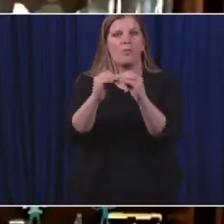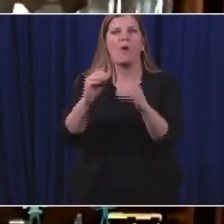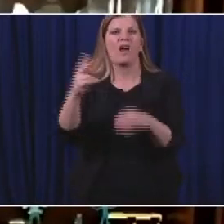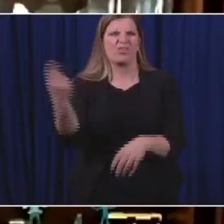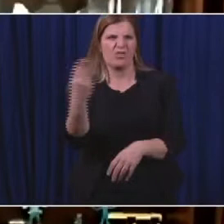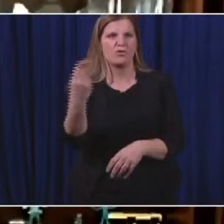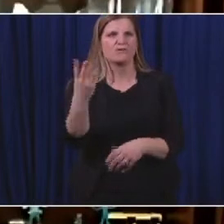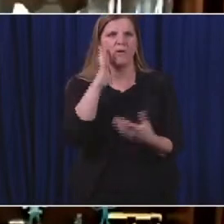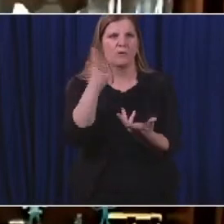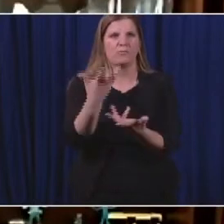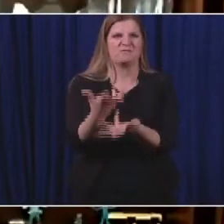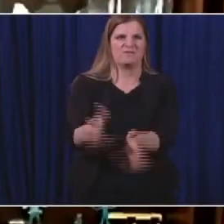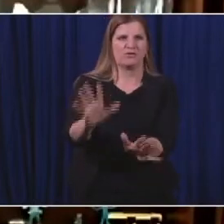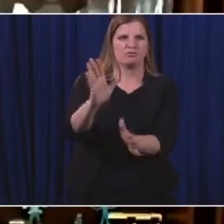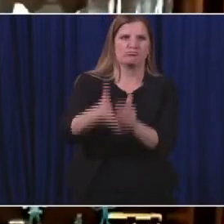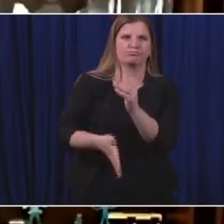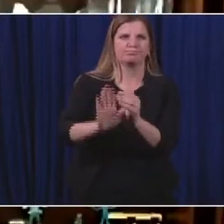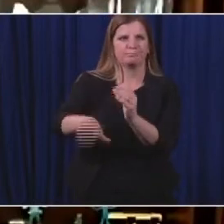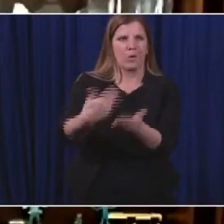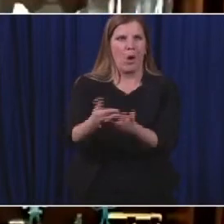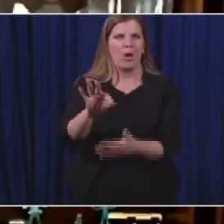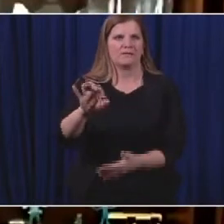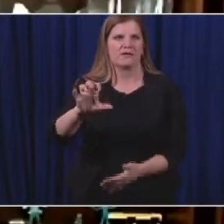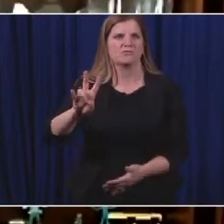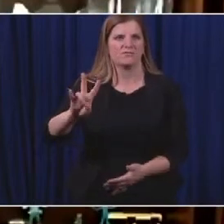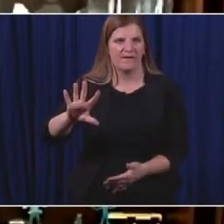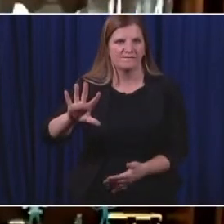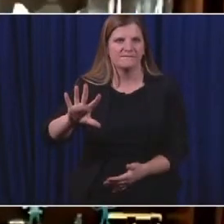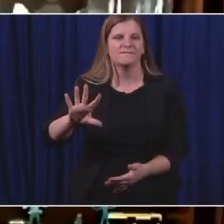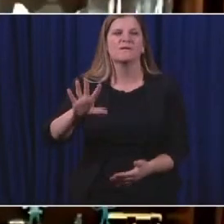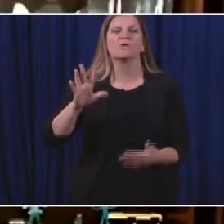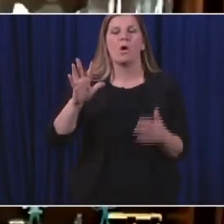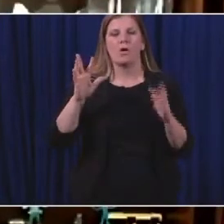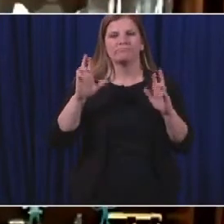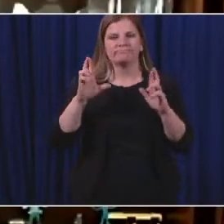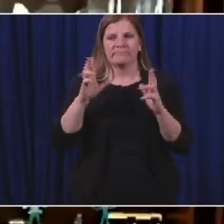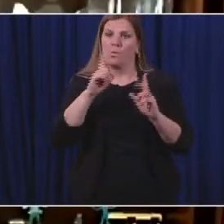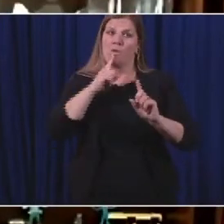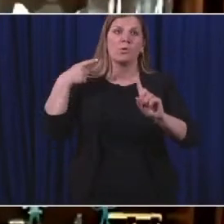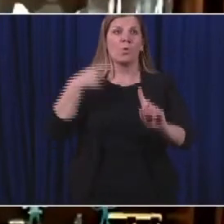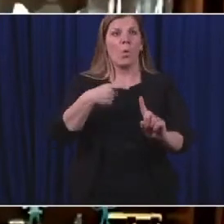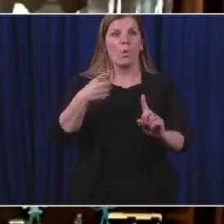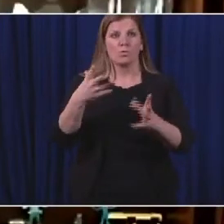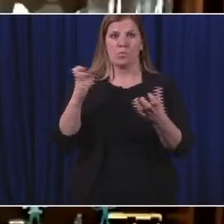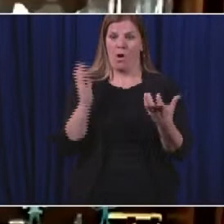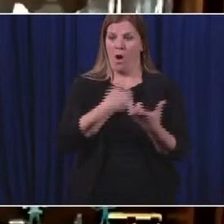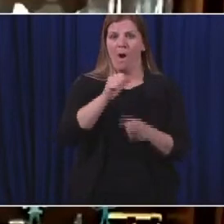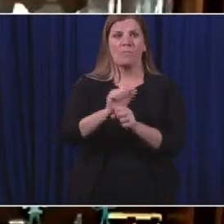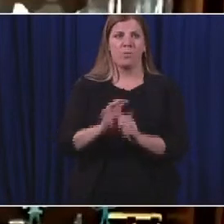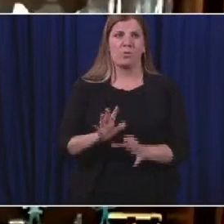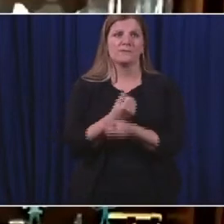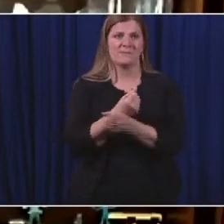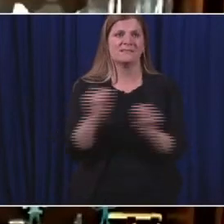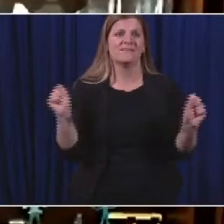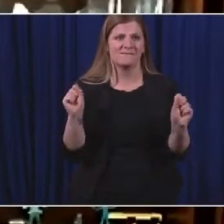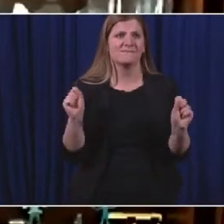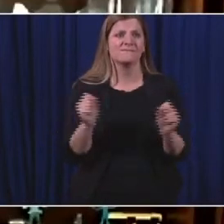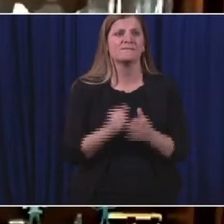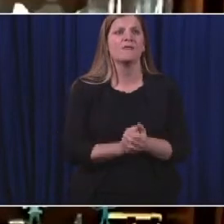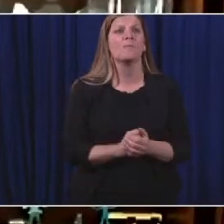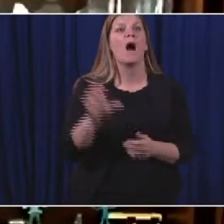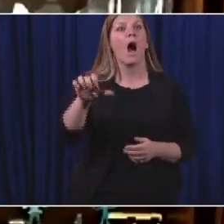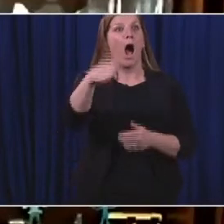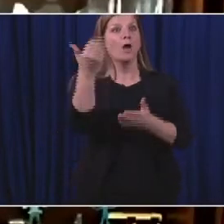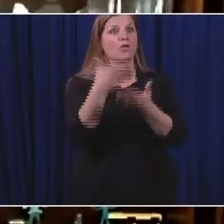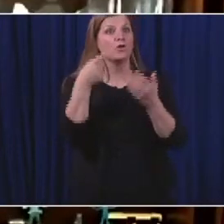as we really work to keep our workforce safe. One of the things, though, the Governor, you said that I would really like to echo